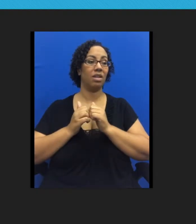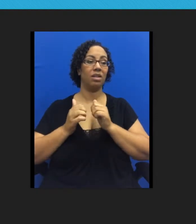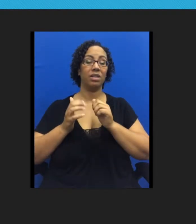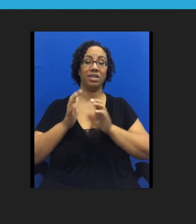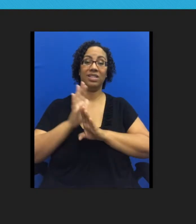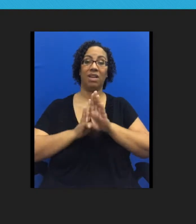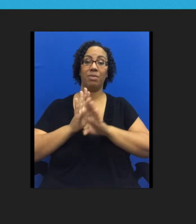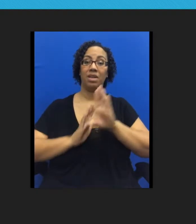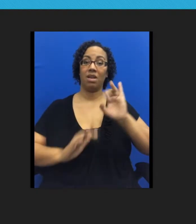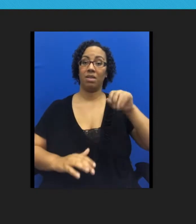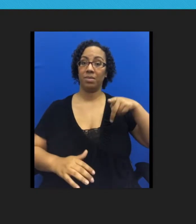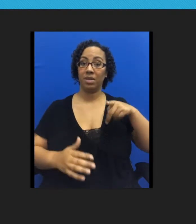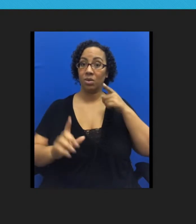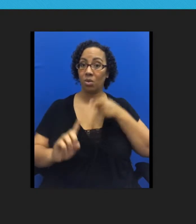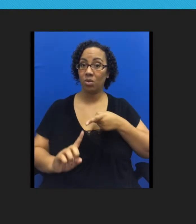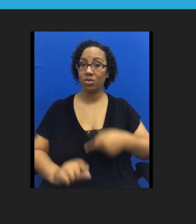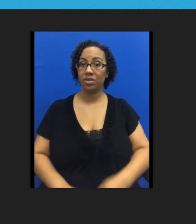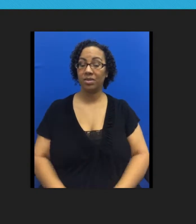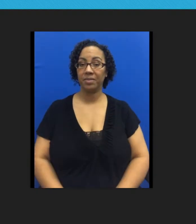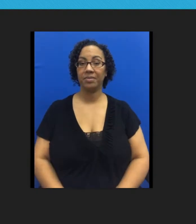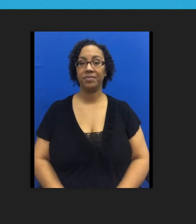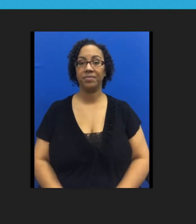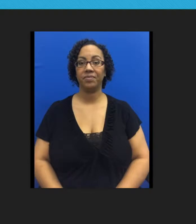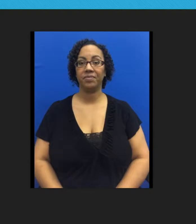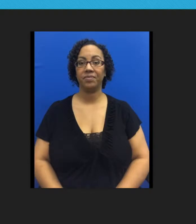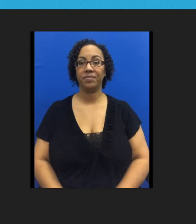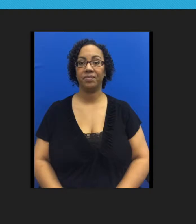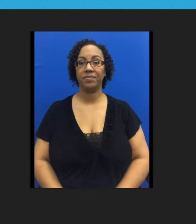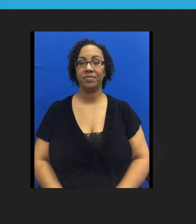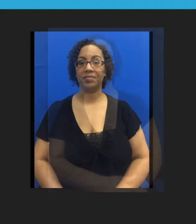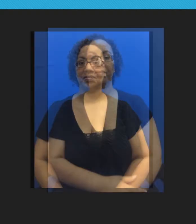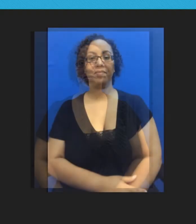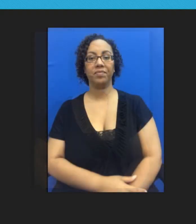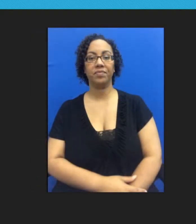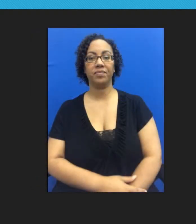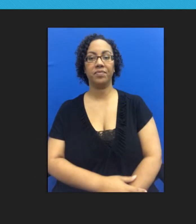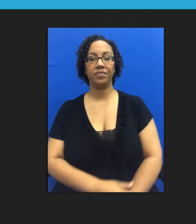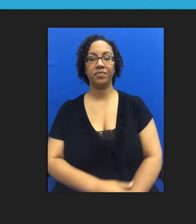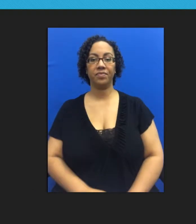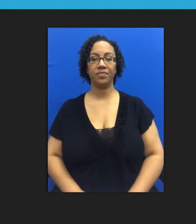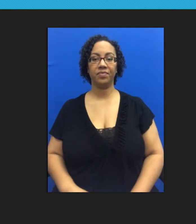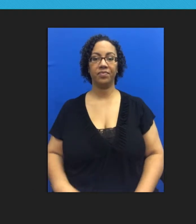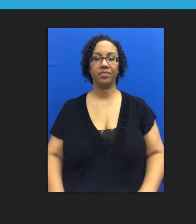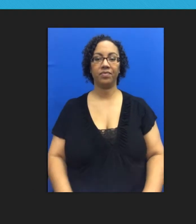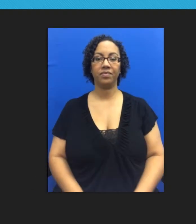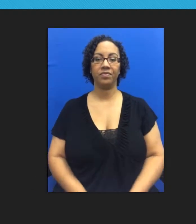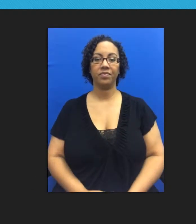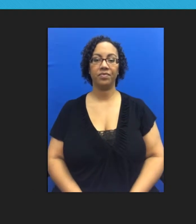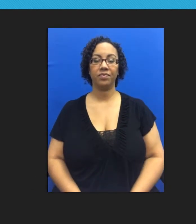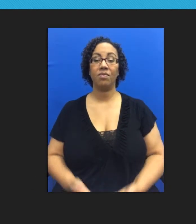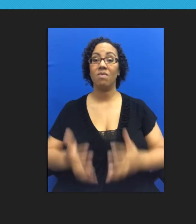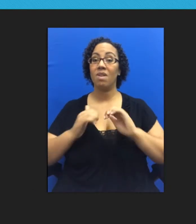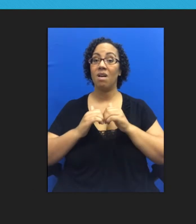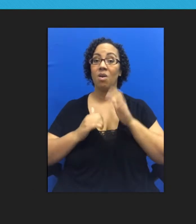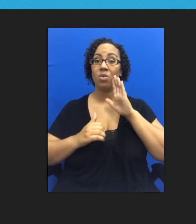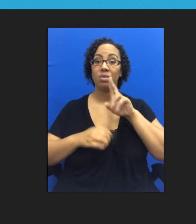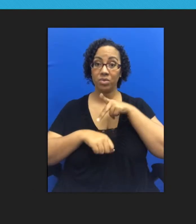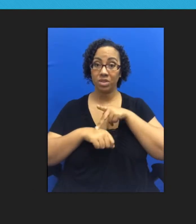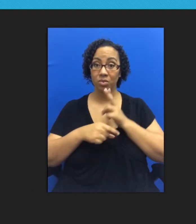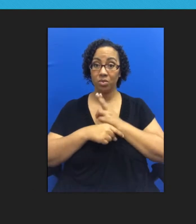extended time and they may increase it to 2 weeks for teaching that unit. It can also help in assisting developing IEP goals.